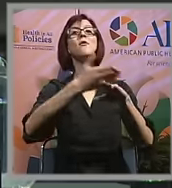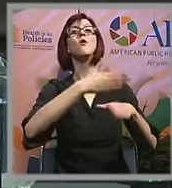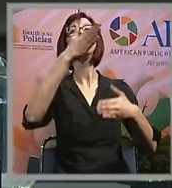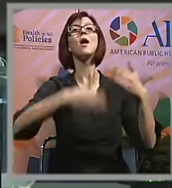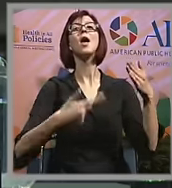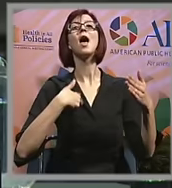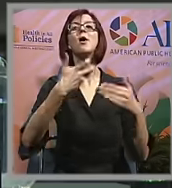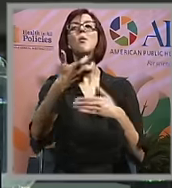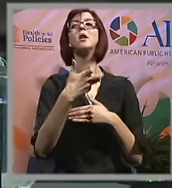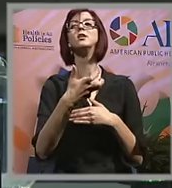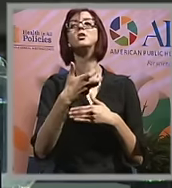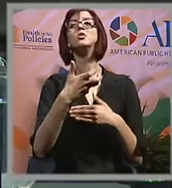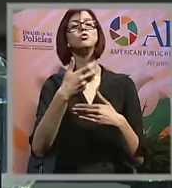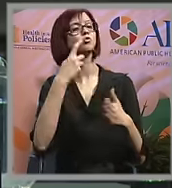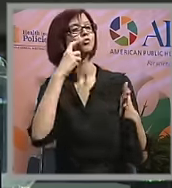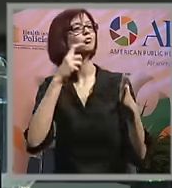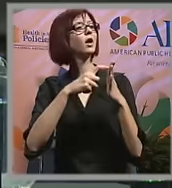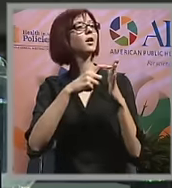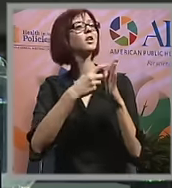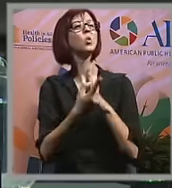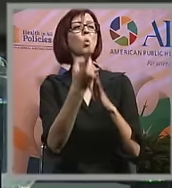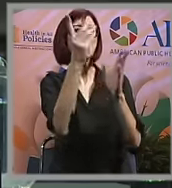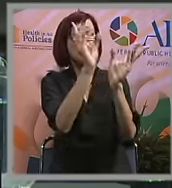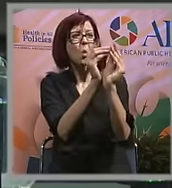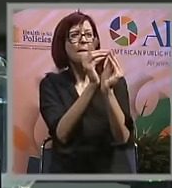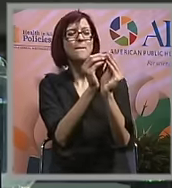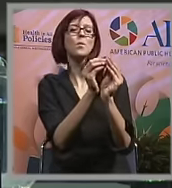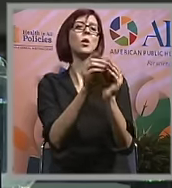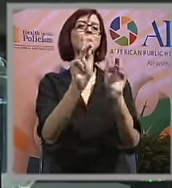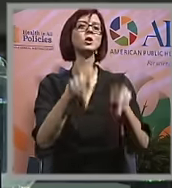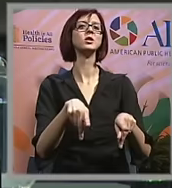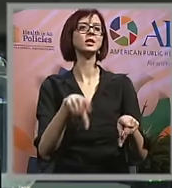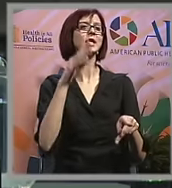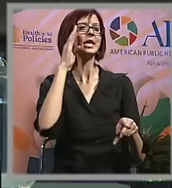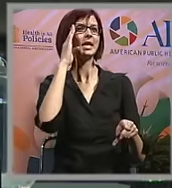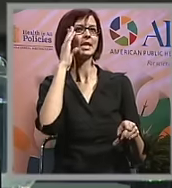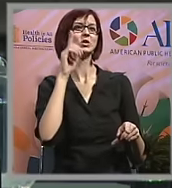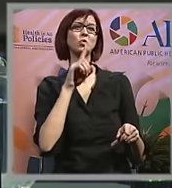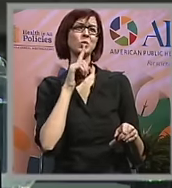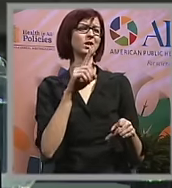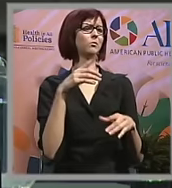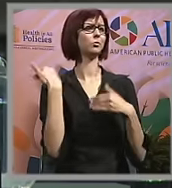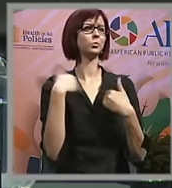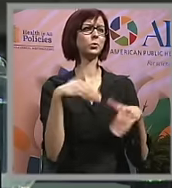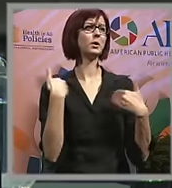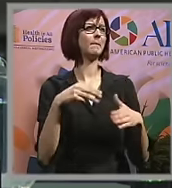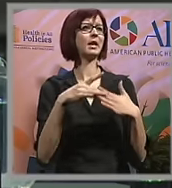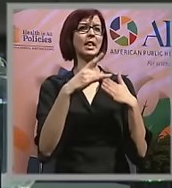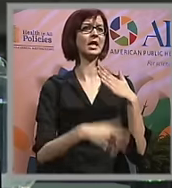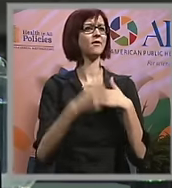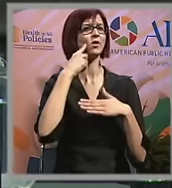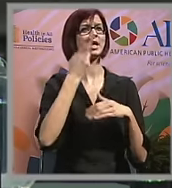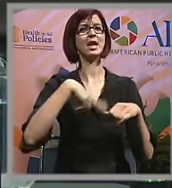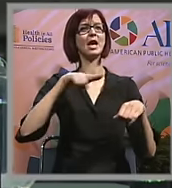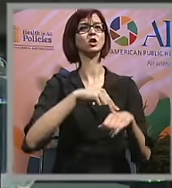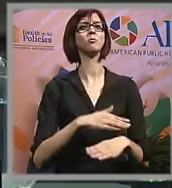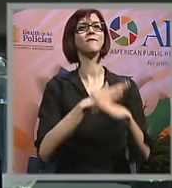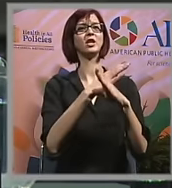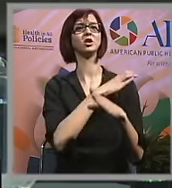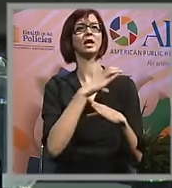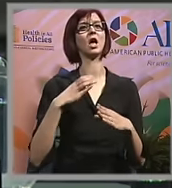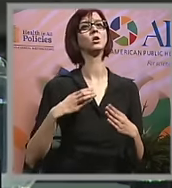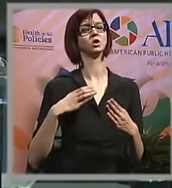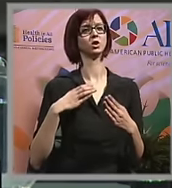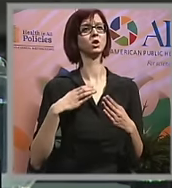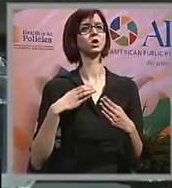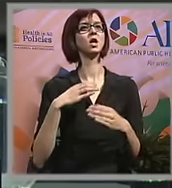did want to just recognize one more person who has been a real leader from the beginning in the National Prevention Council, and that's my